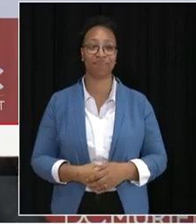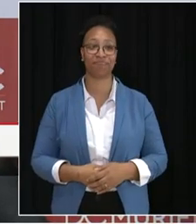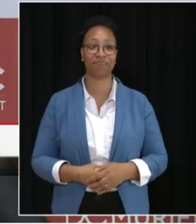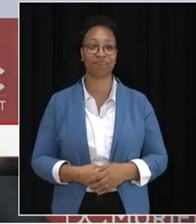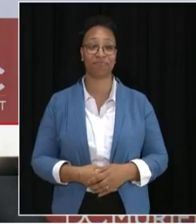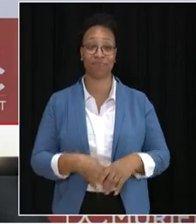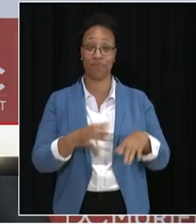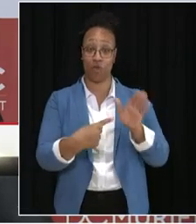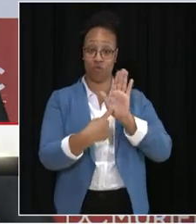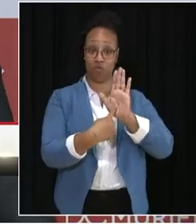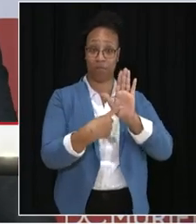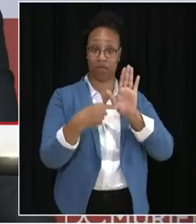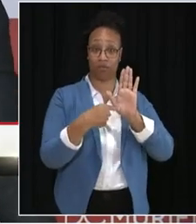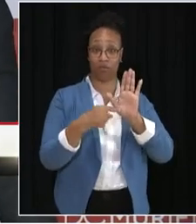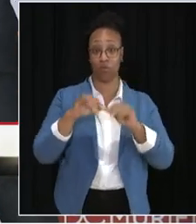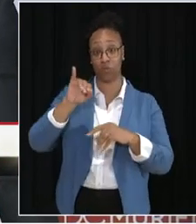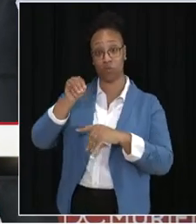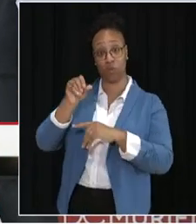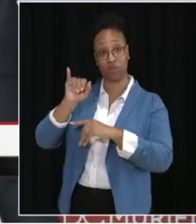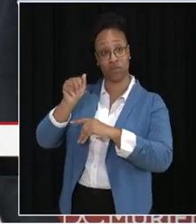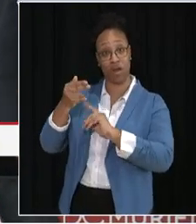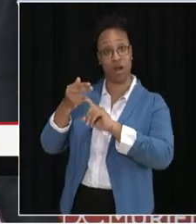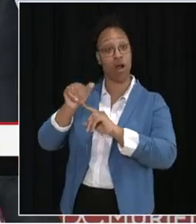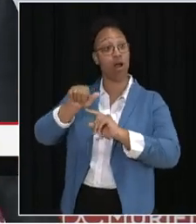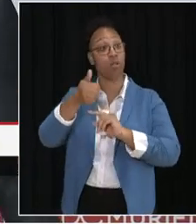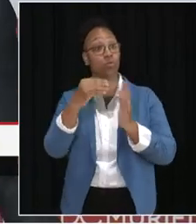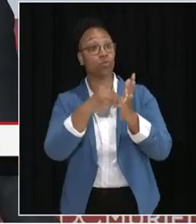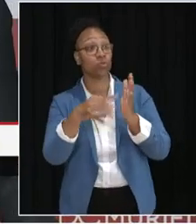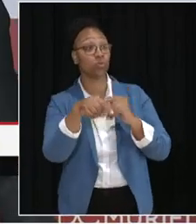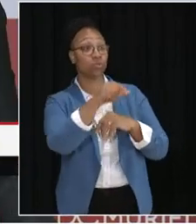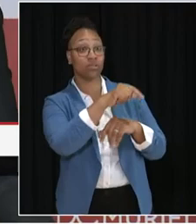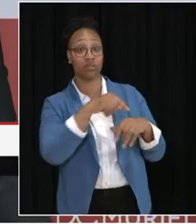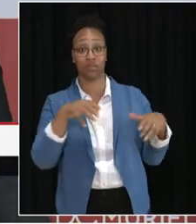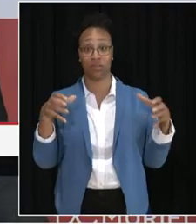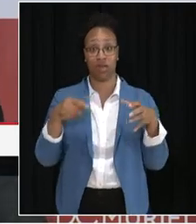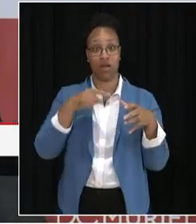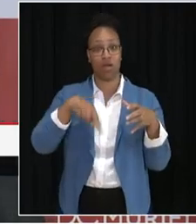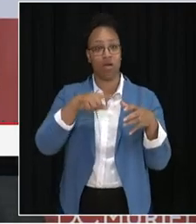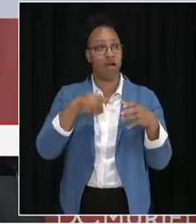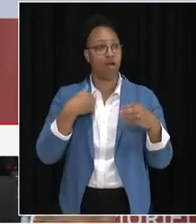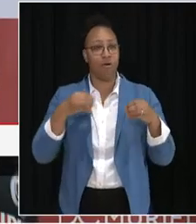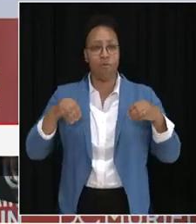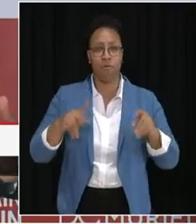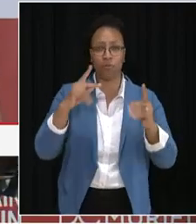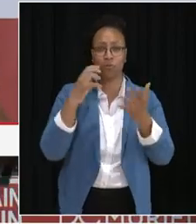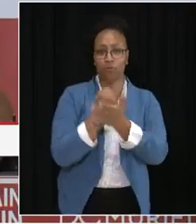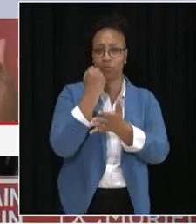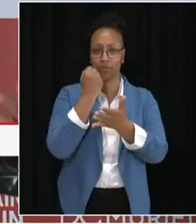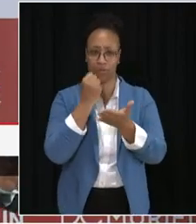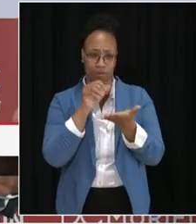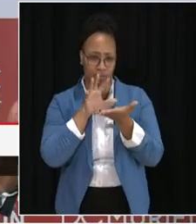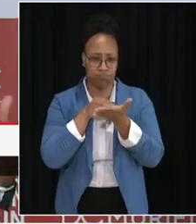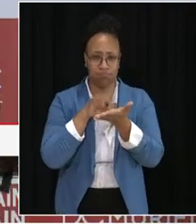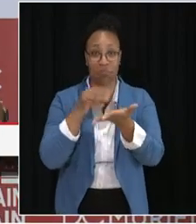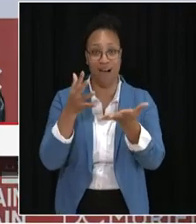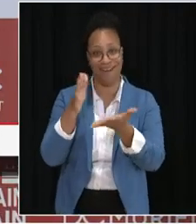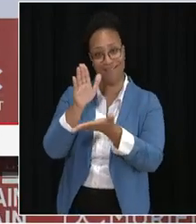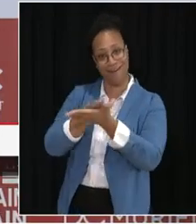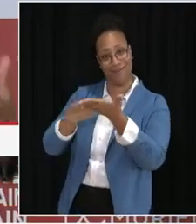an opportunity to expand their horizon and start the college journey early. And what we know is that when our students have the